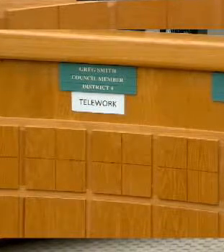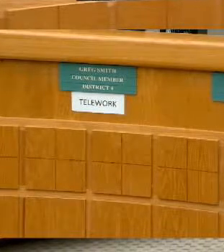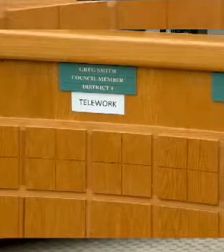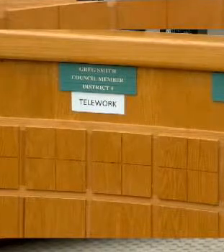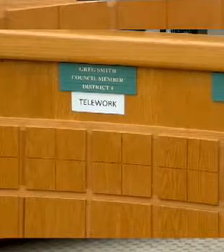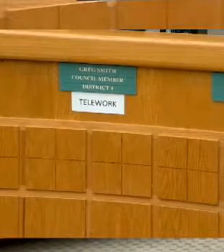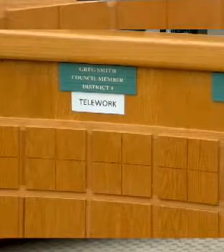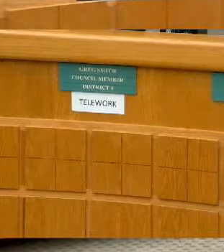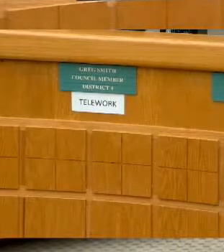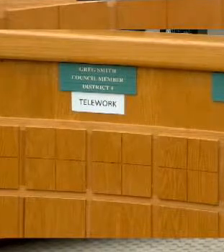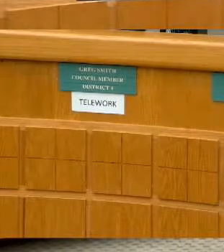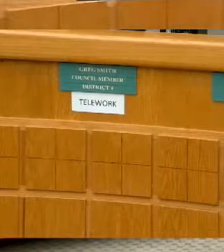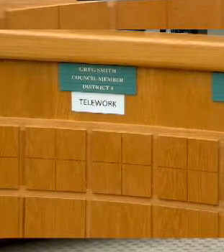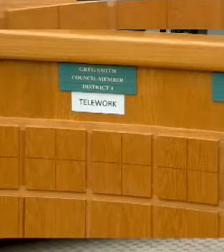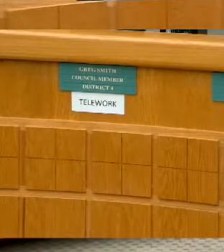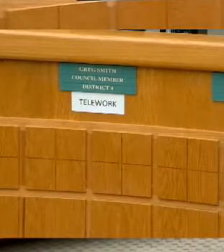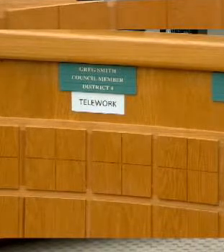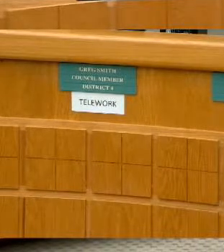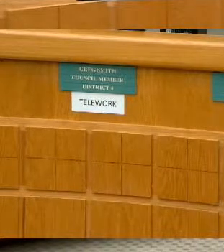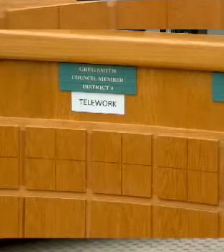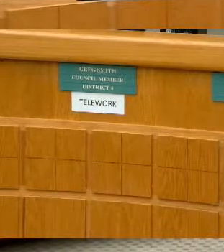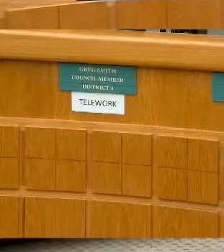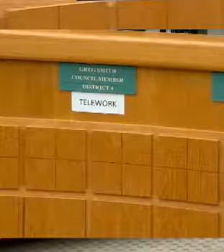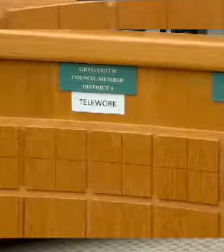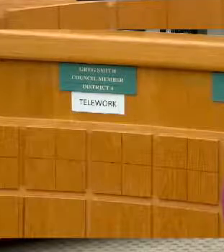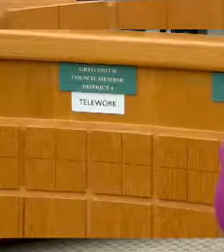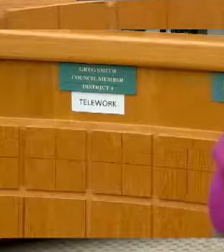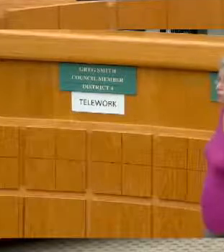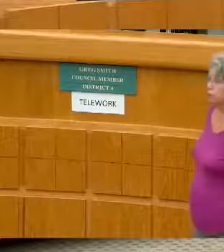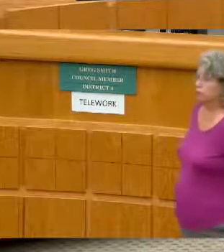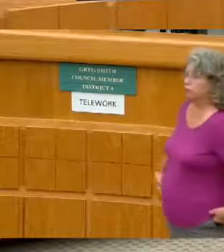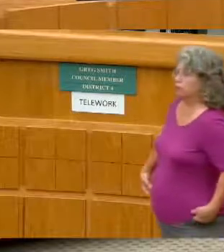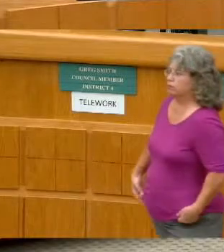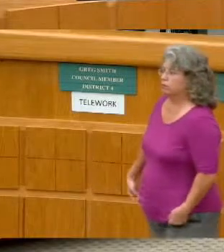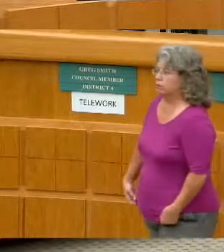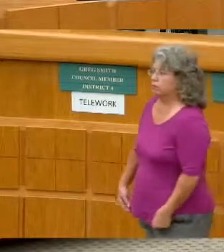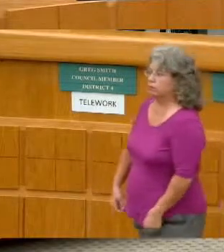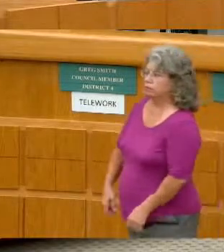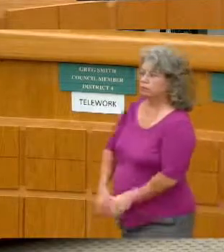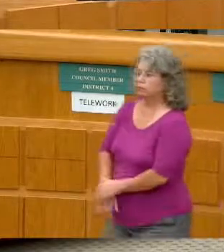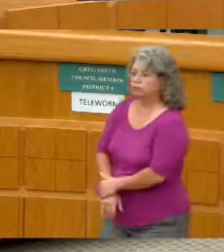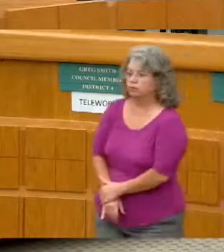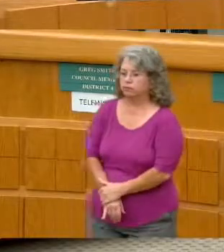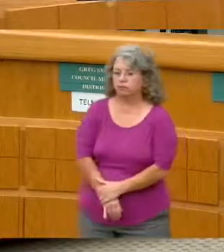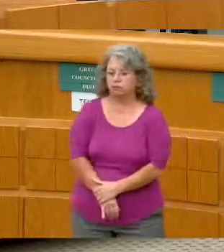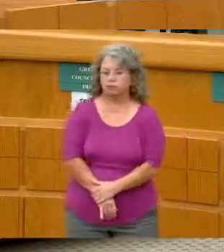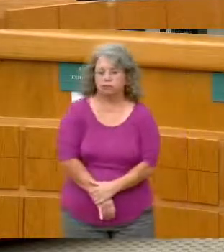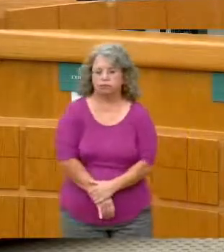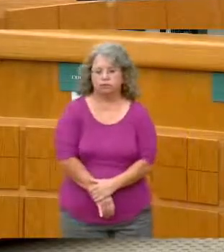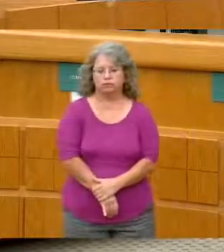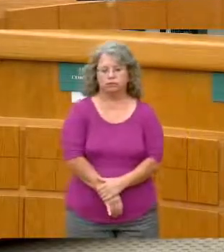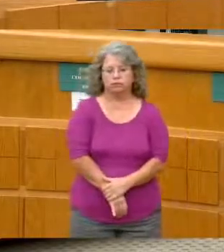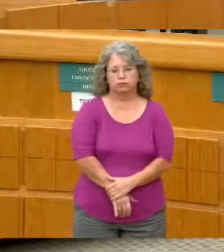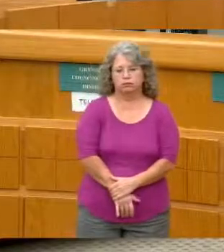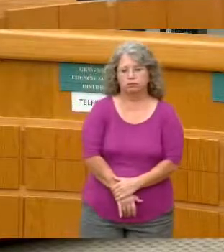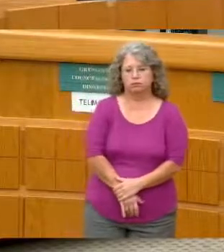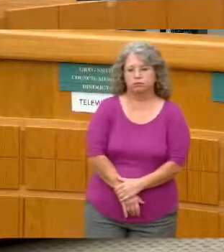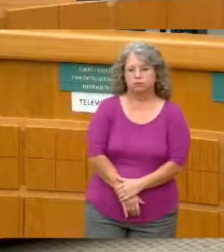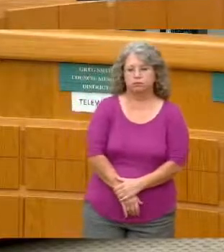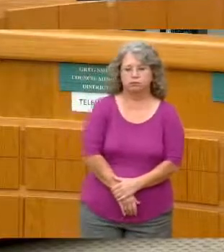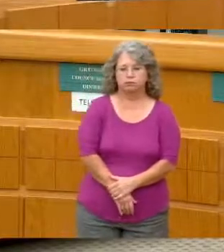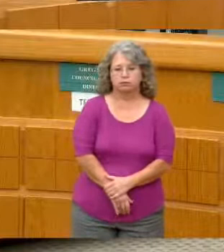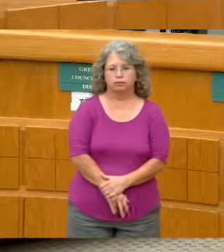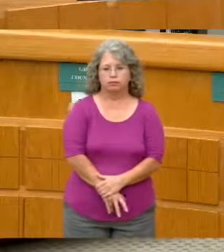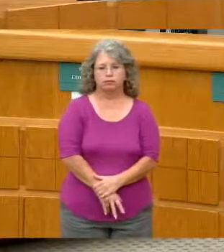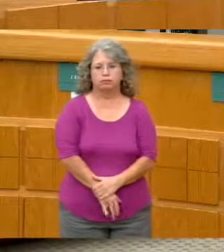ready.gov. Asimismo, se le pide registrarse en reversealert.org, en donde habrá notificaciones relacionadas a la tormenta. En cuanto a la orden